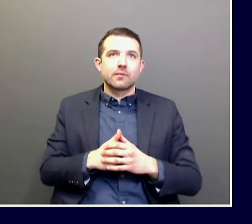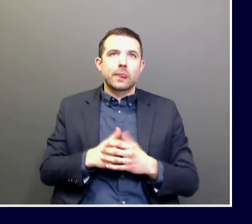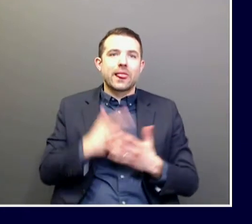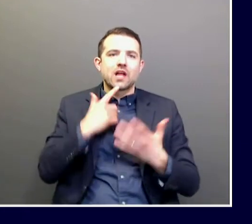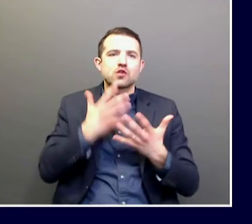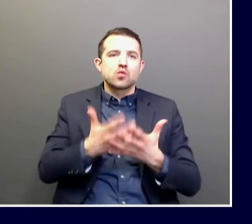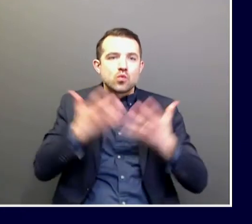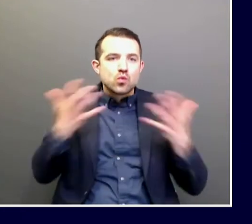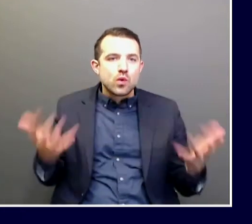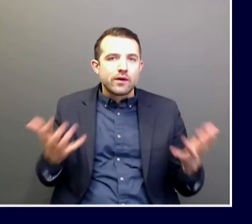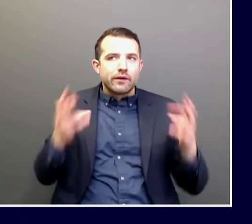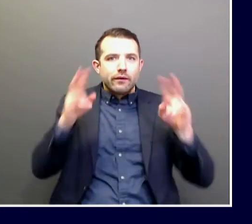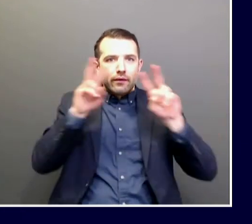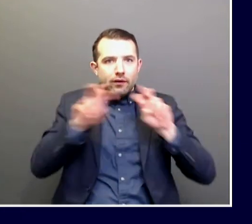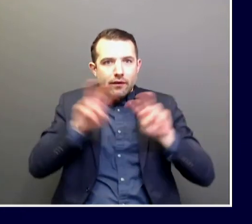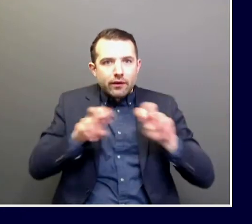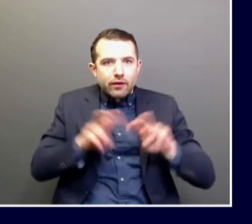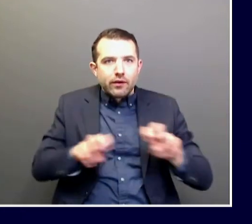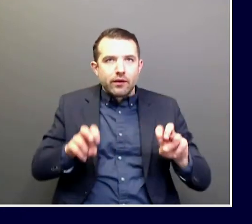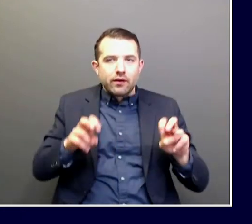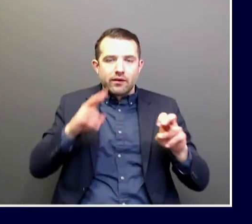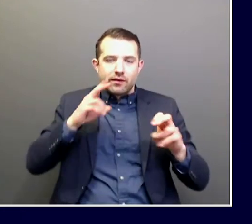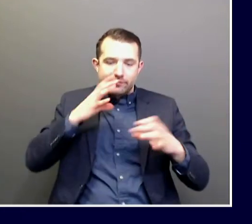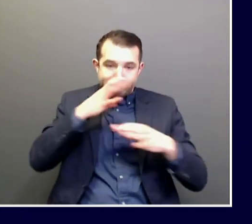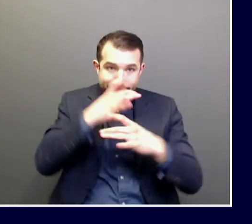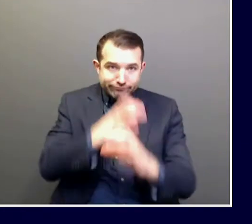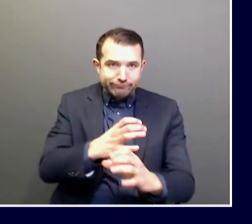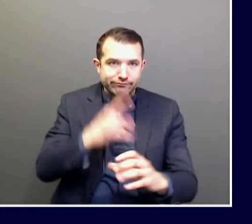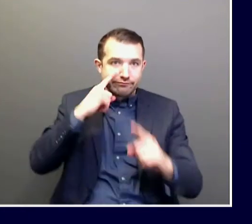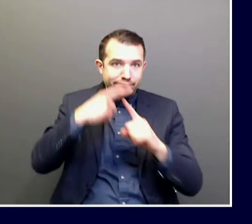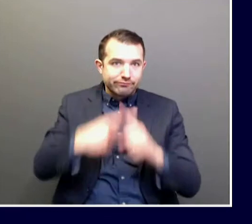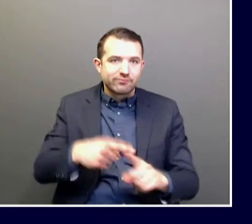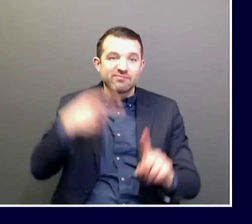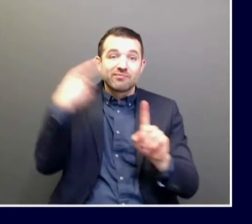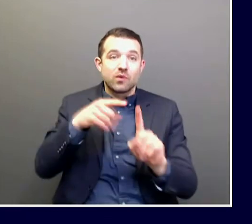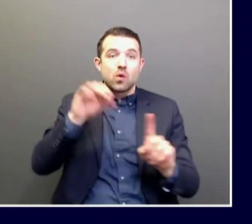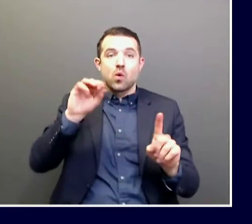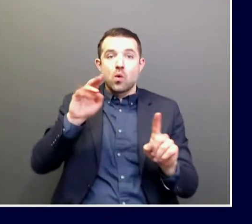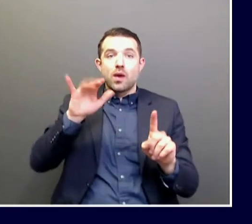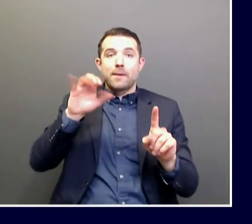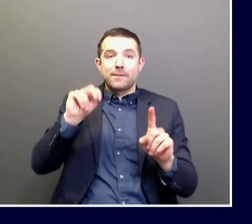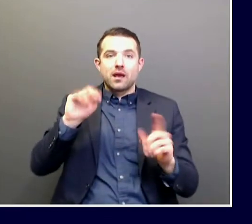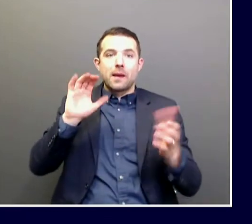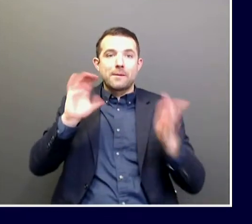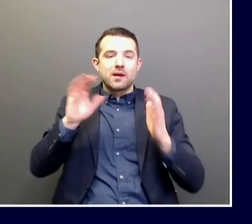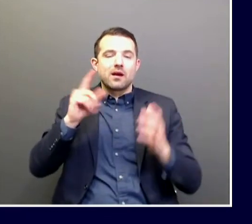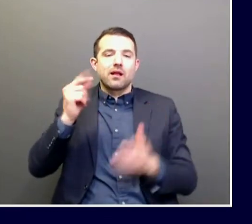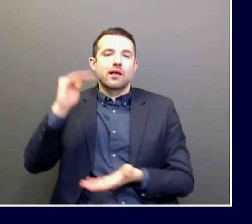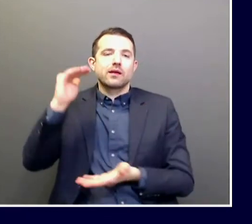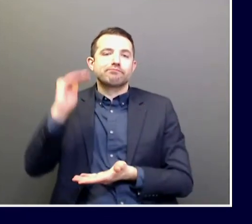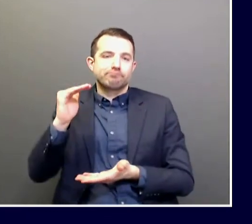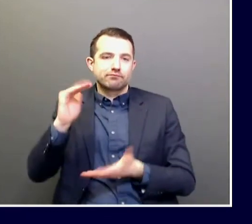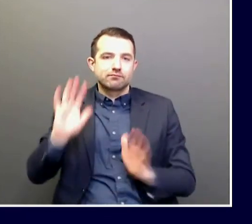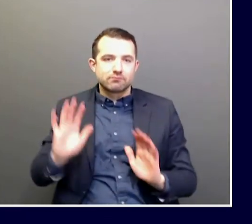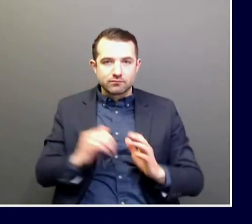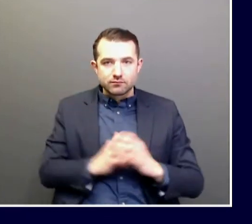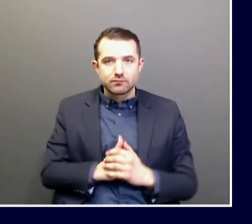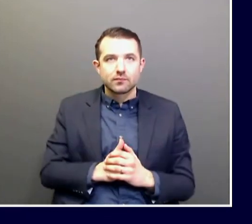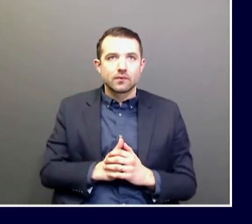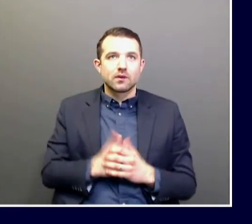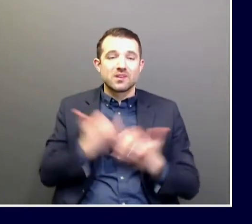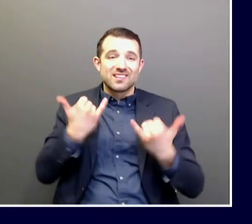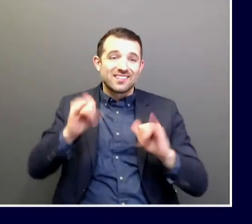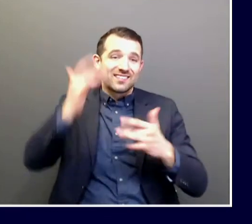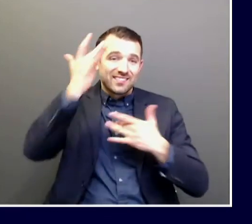to summarize it, Omicron is milder, but not mild. Okay. Thanks for the patience. I appreciate it. Yep. Thanks,